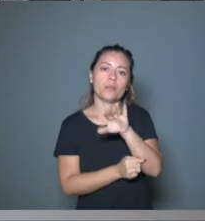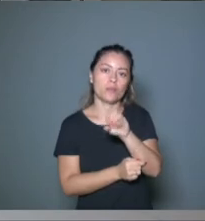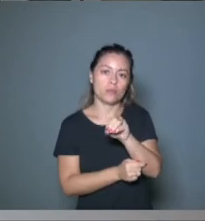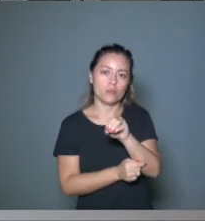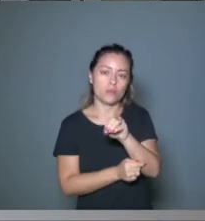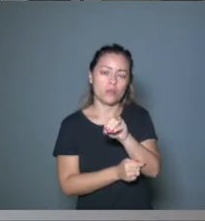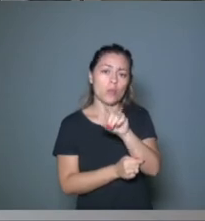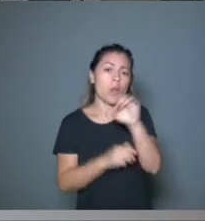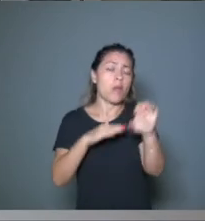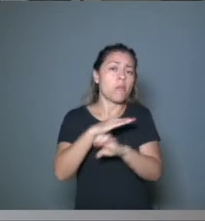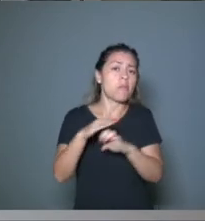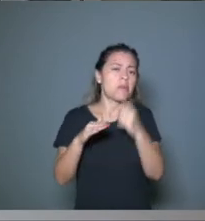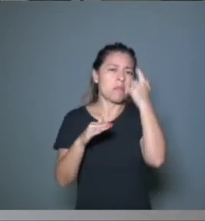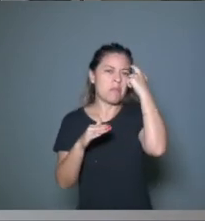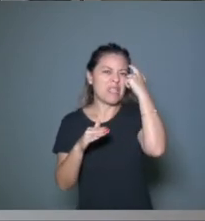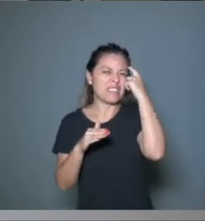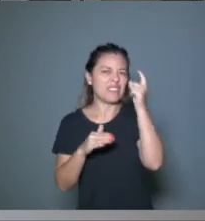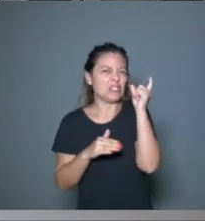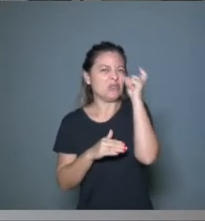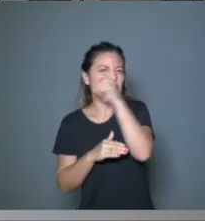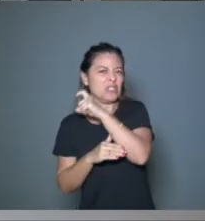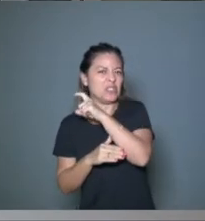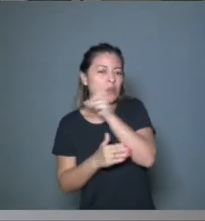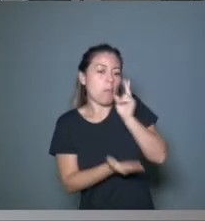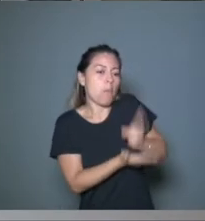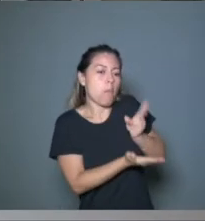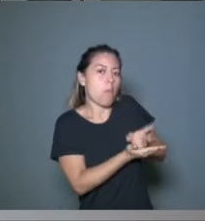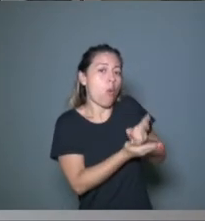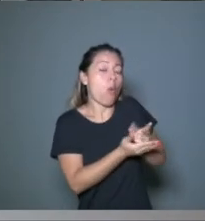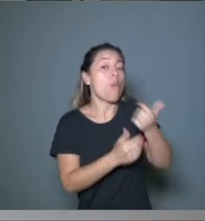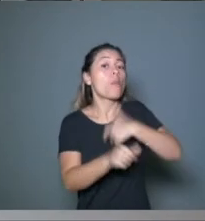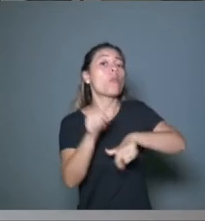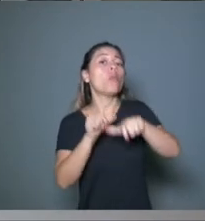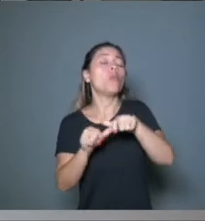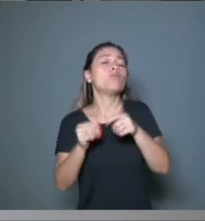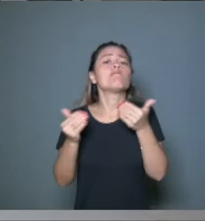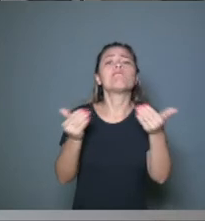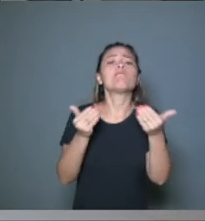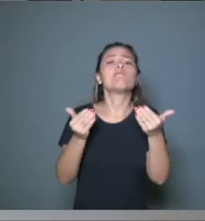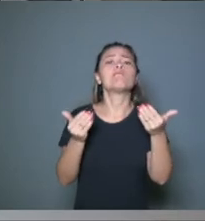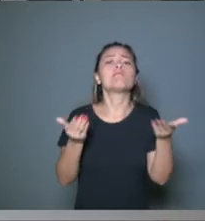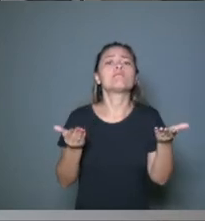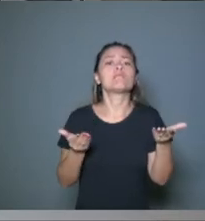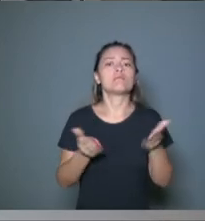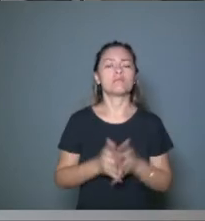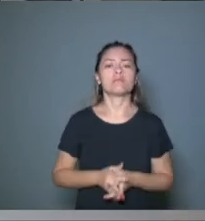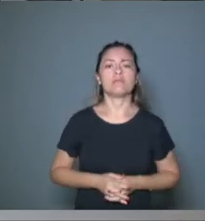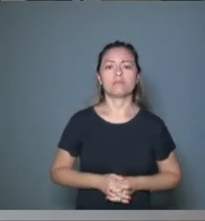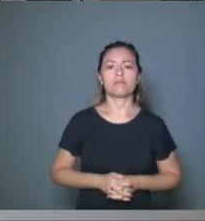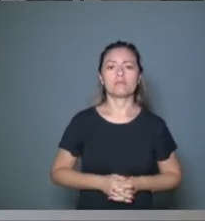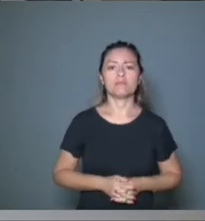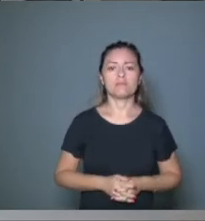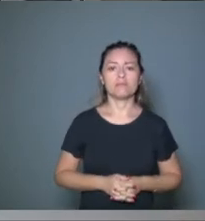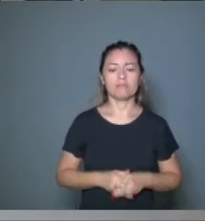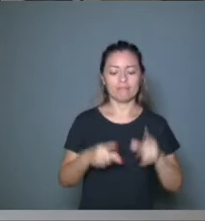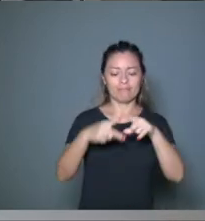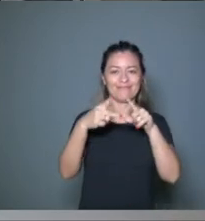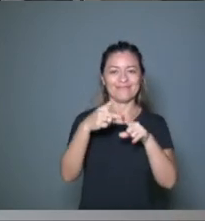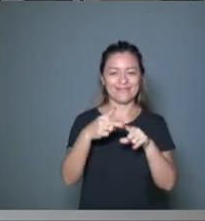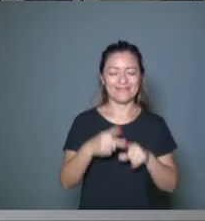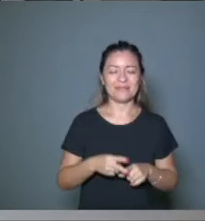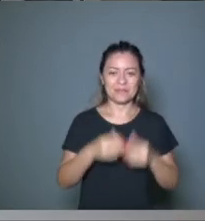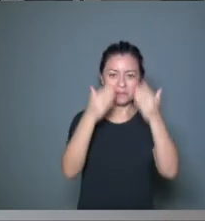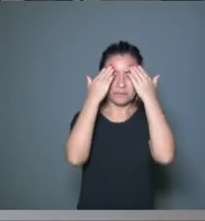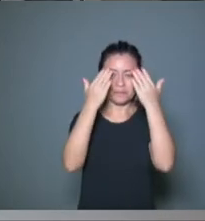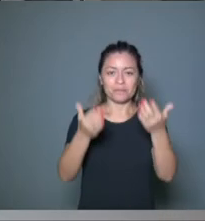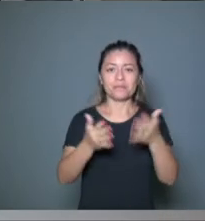you protect against the shortage of fertilizers, or do you think that there's no sufficient supply